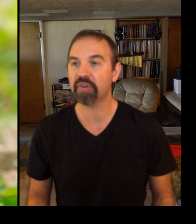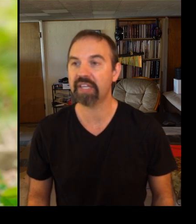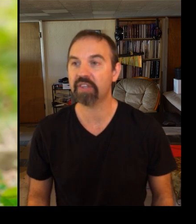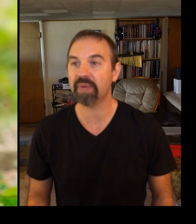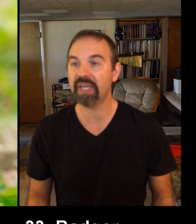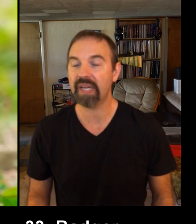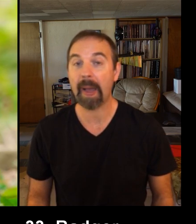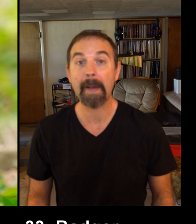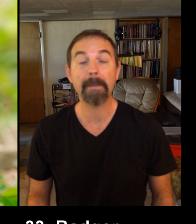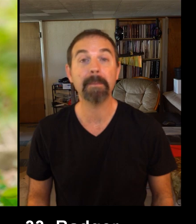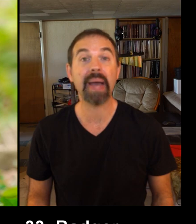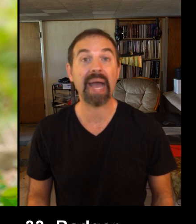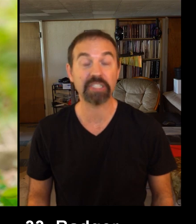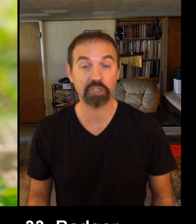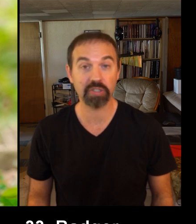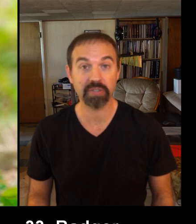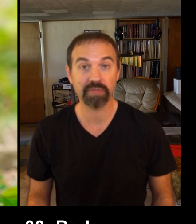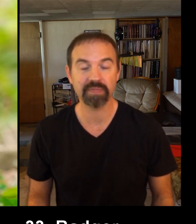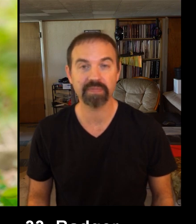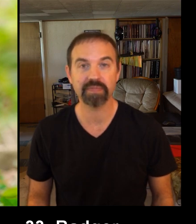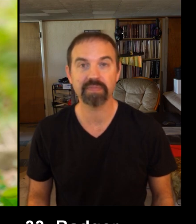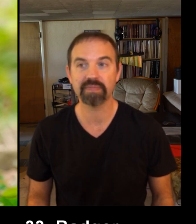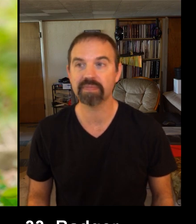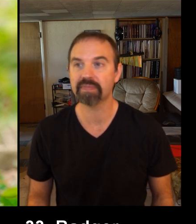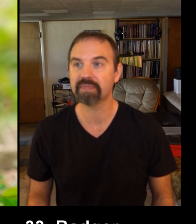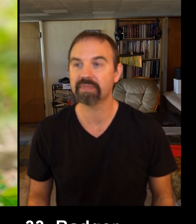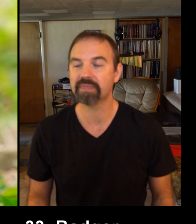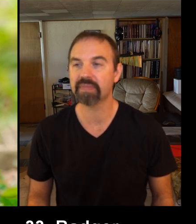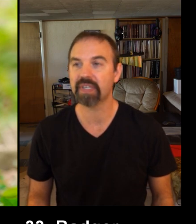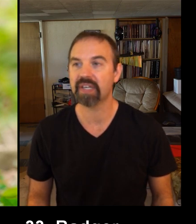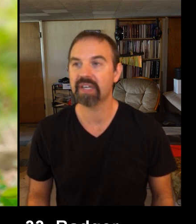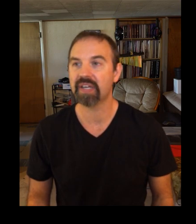Number 33, badger.